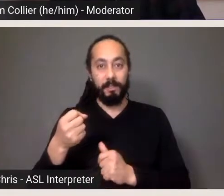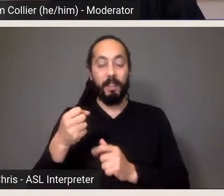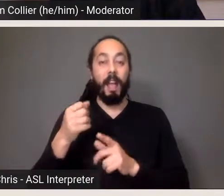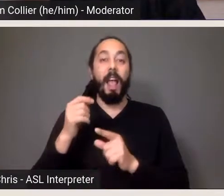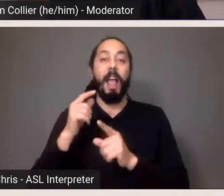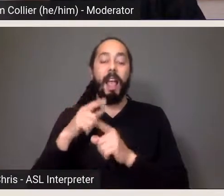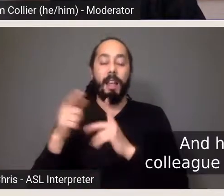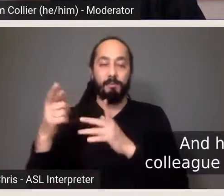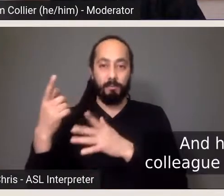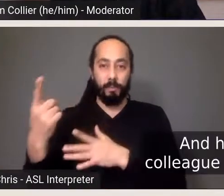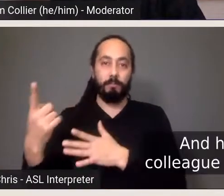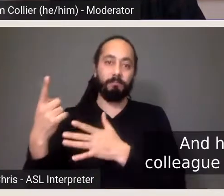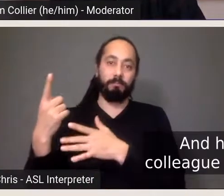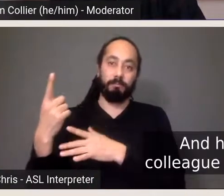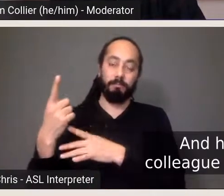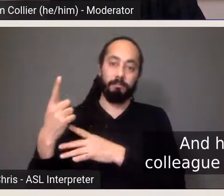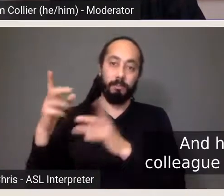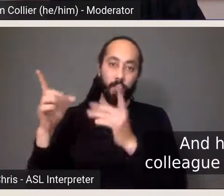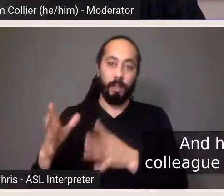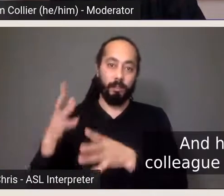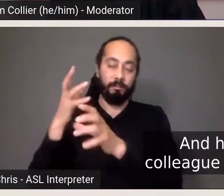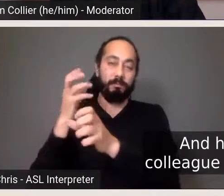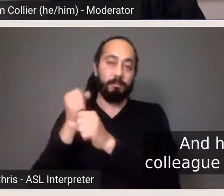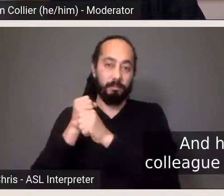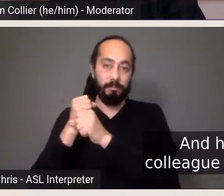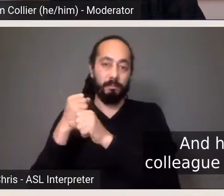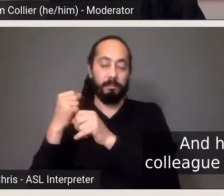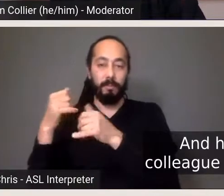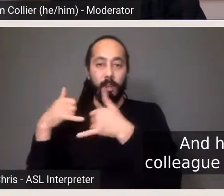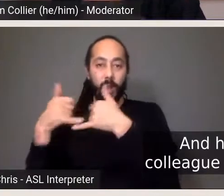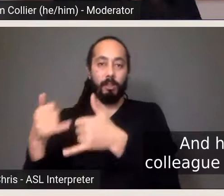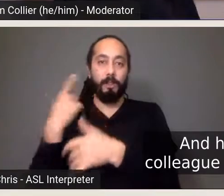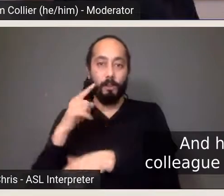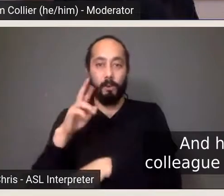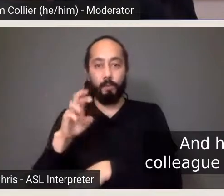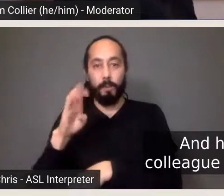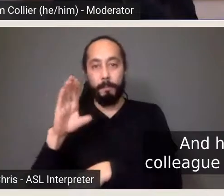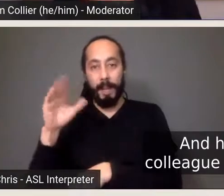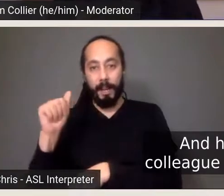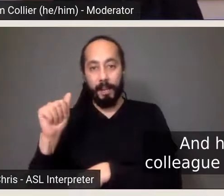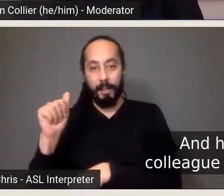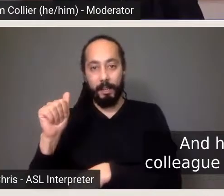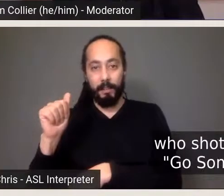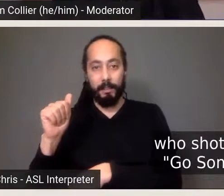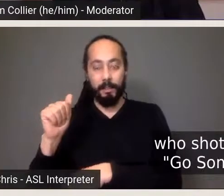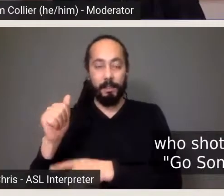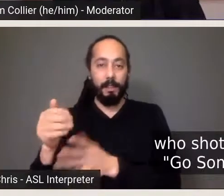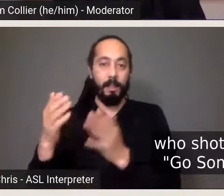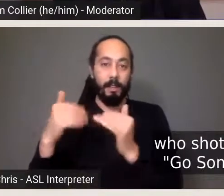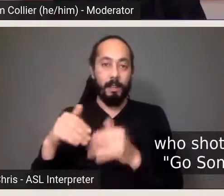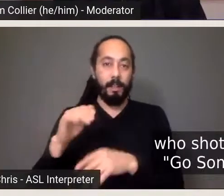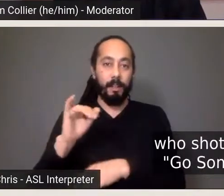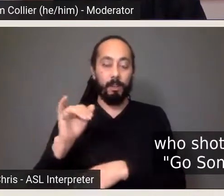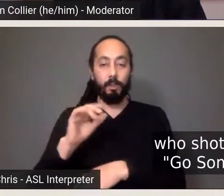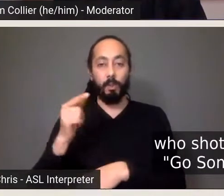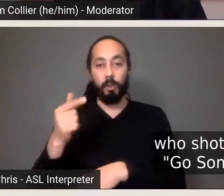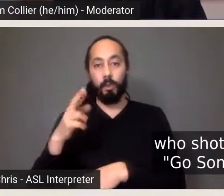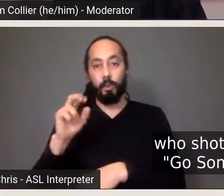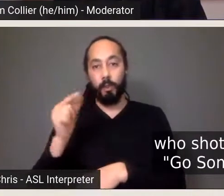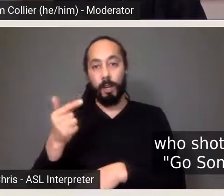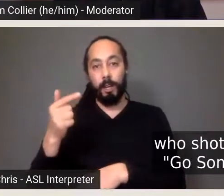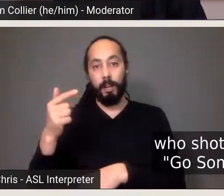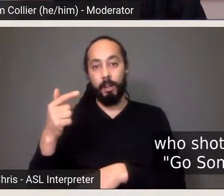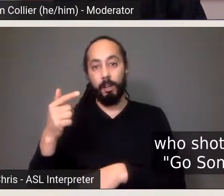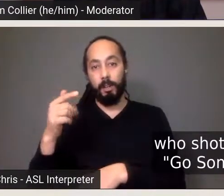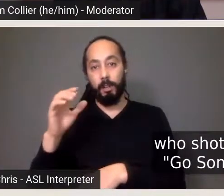Rebecca, and he was also a colleague of Greg Toland, who shot